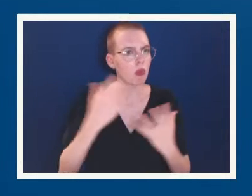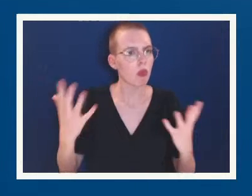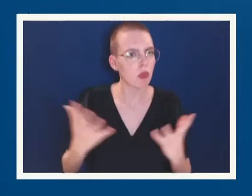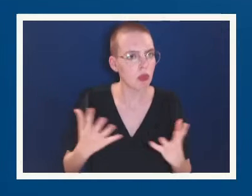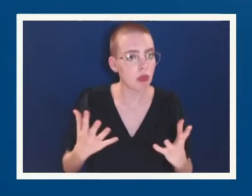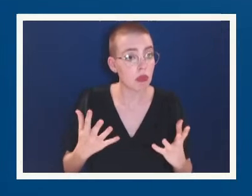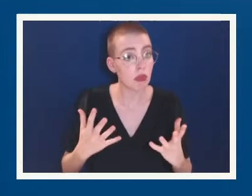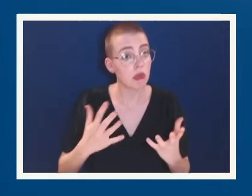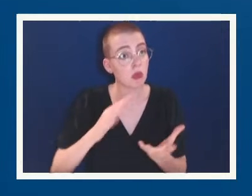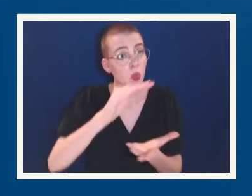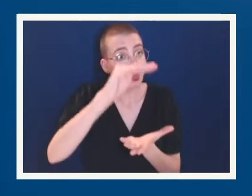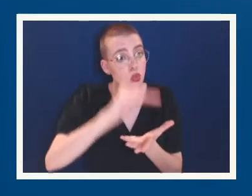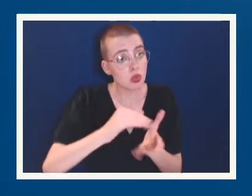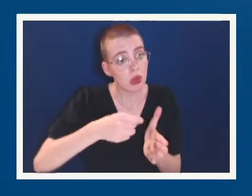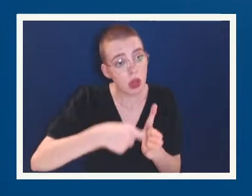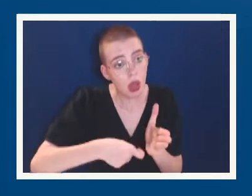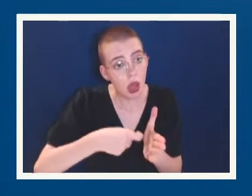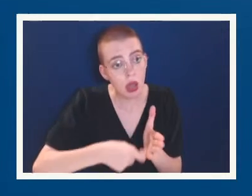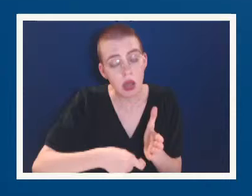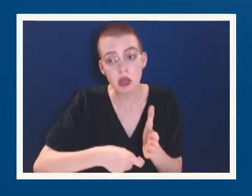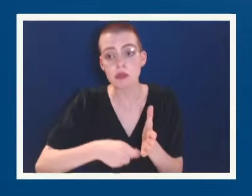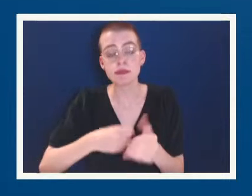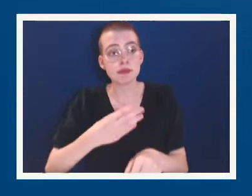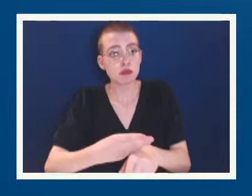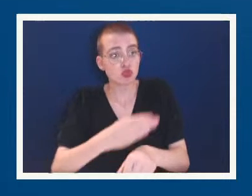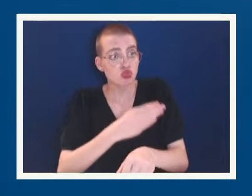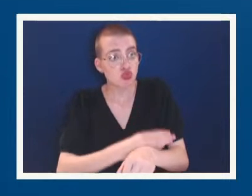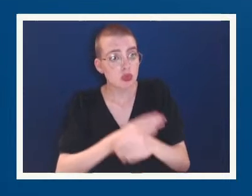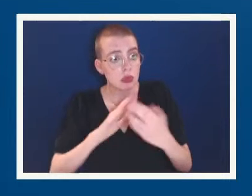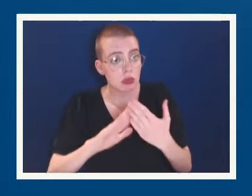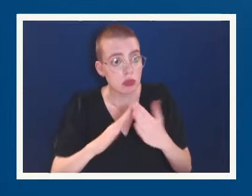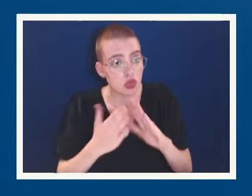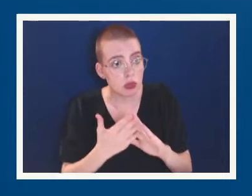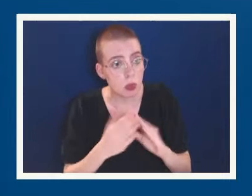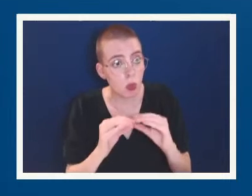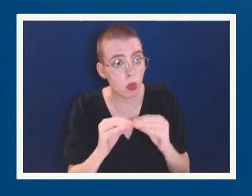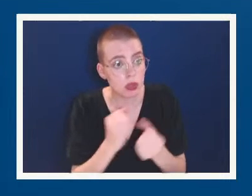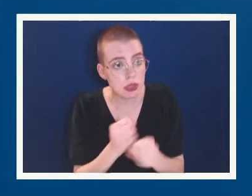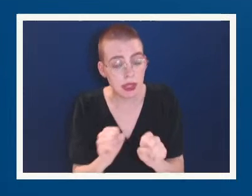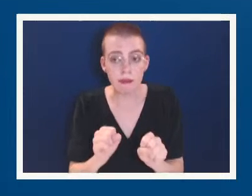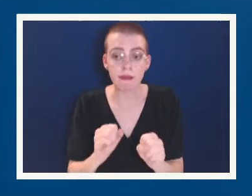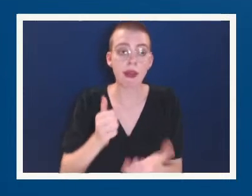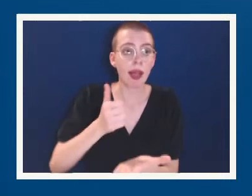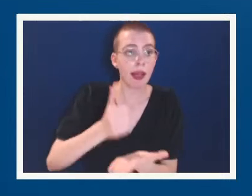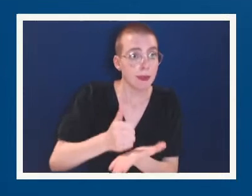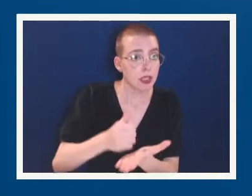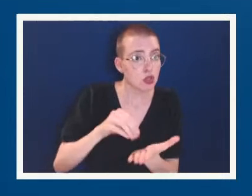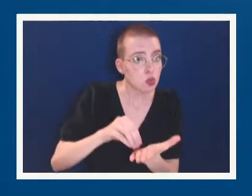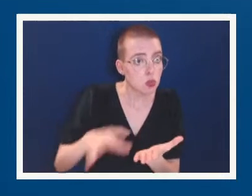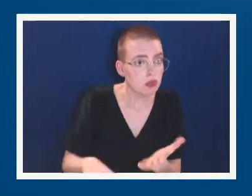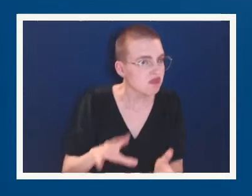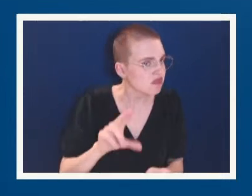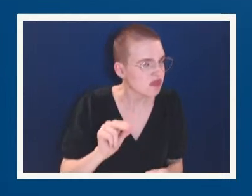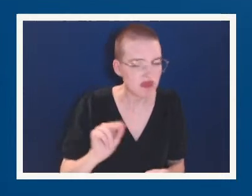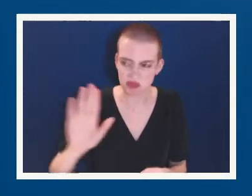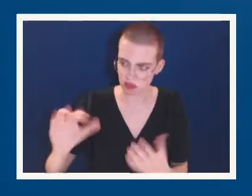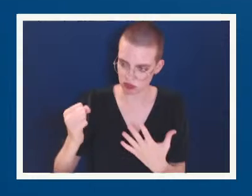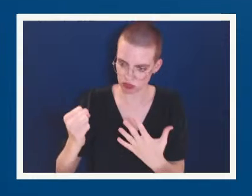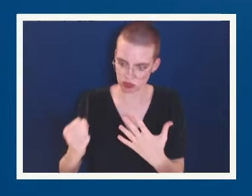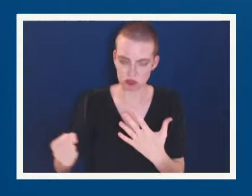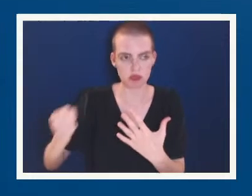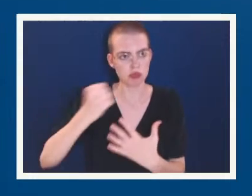communities safer, isn't helping our school kids. No, he has said his number one priority is to ban all